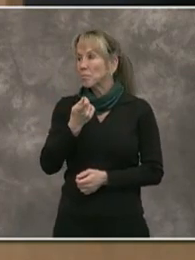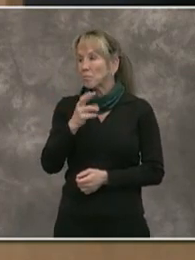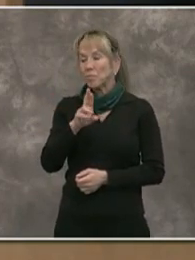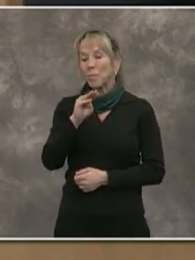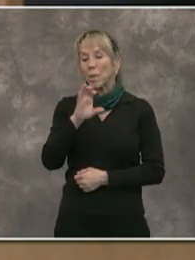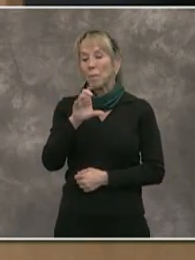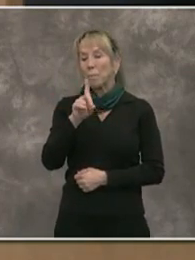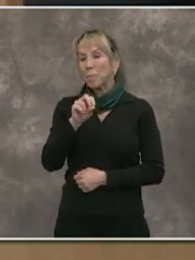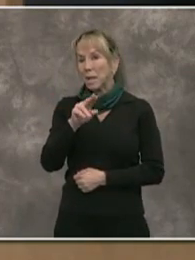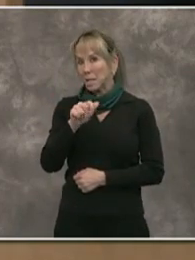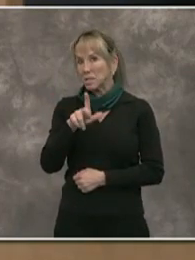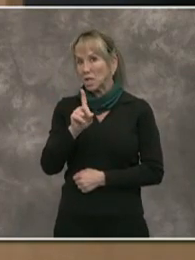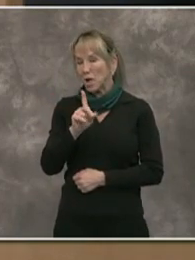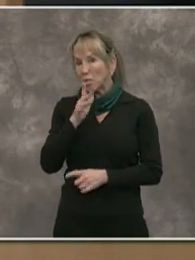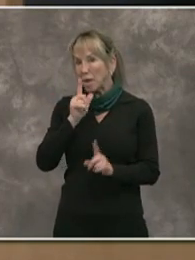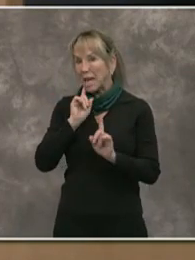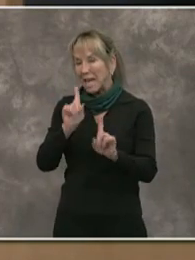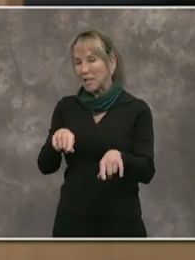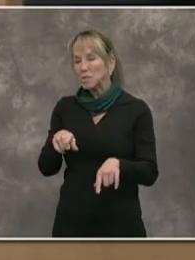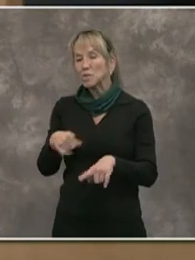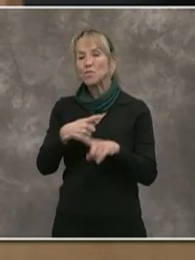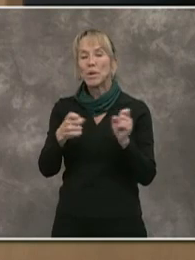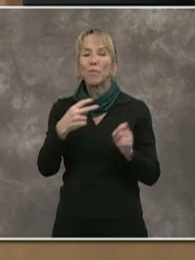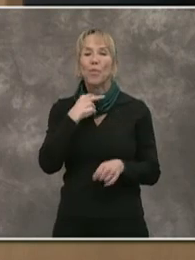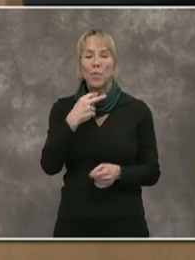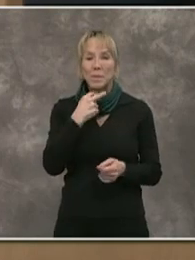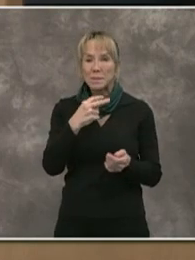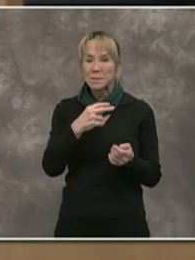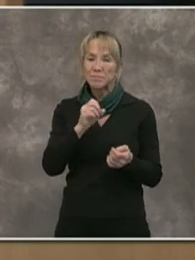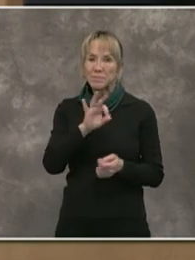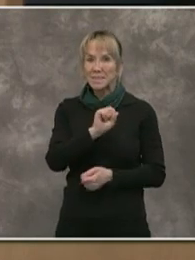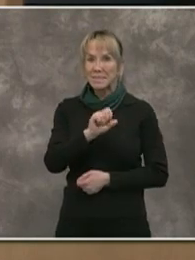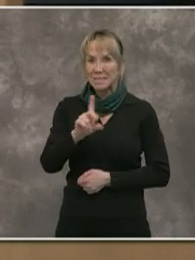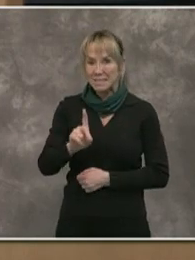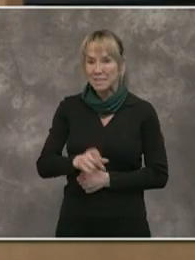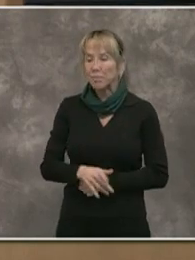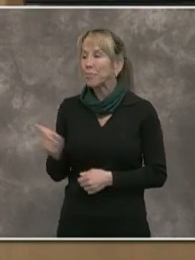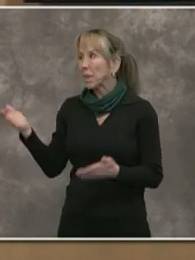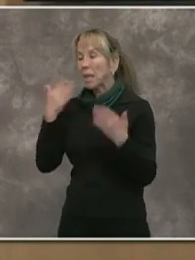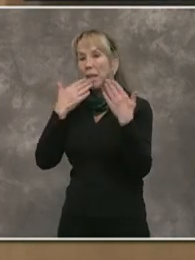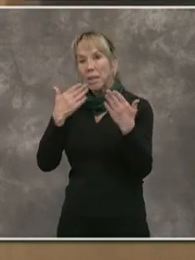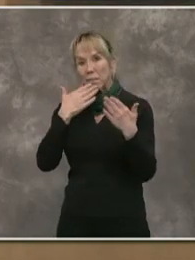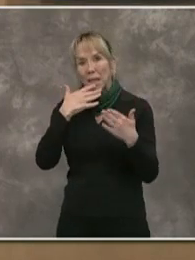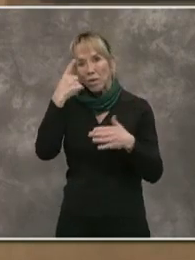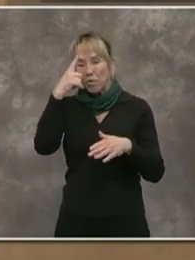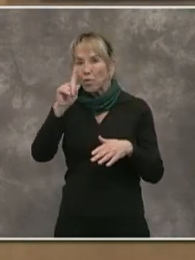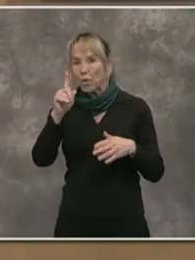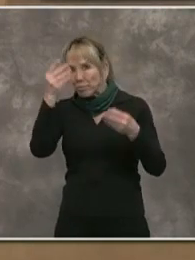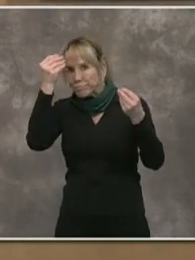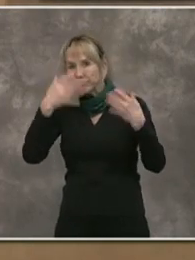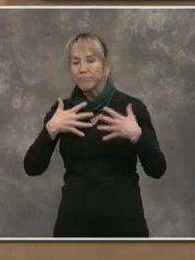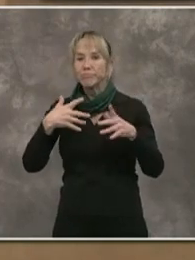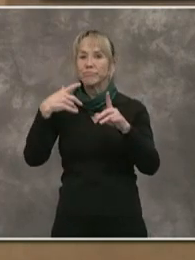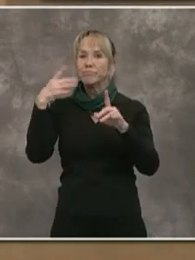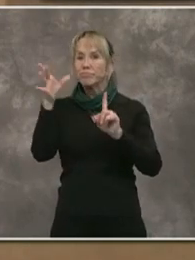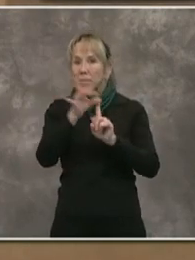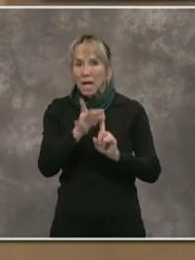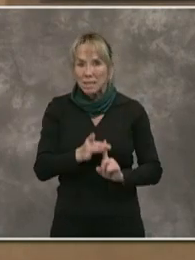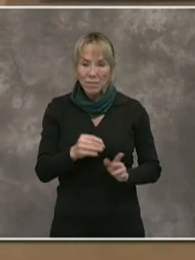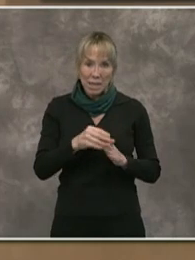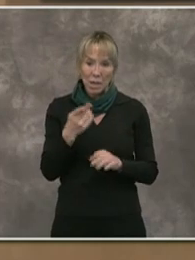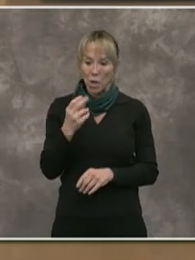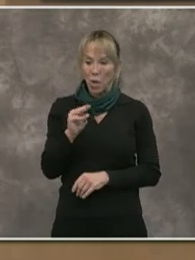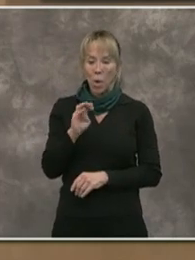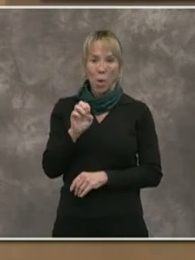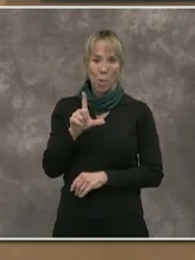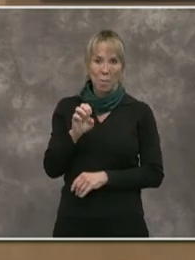Lisa Halverstadt with Voice of San Diego. Thank you for providing information on positive cases in the homeless community. Can you say how many